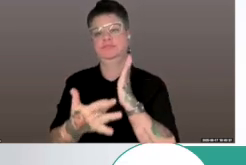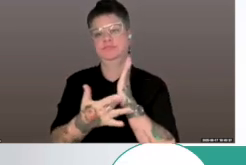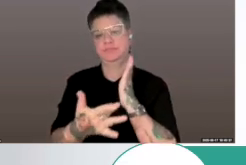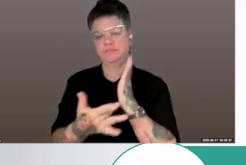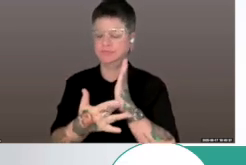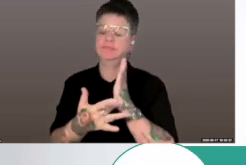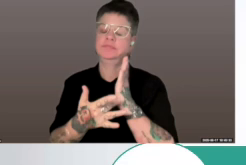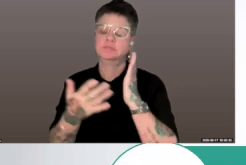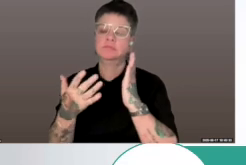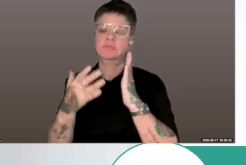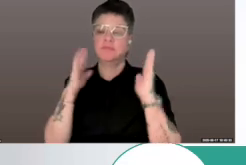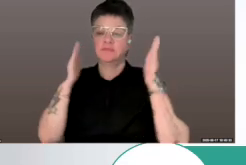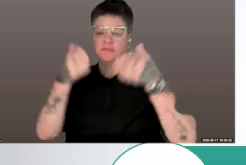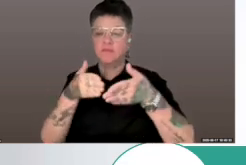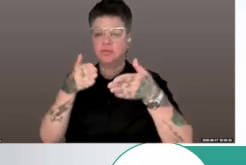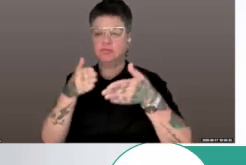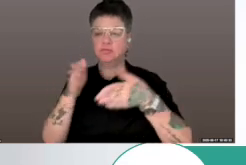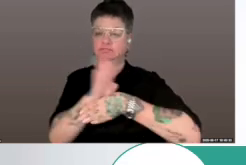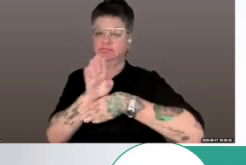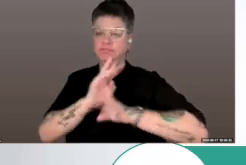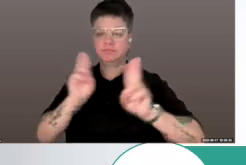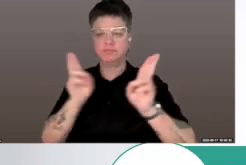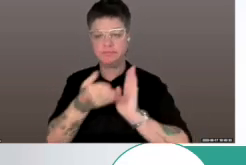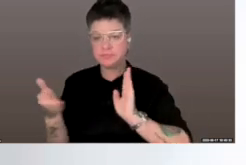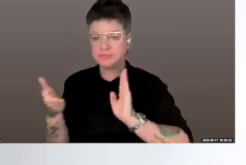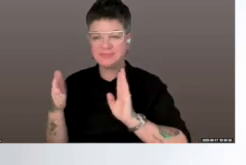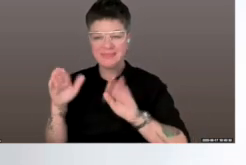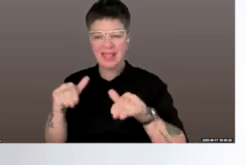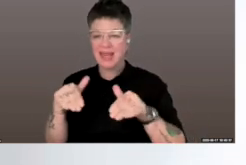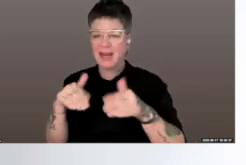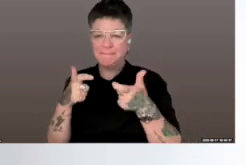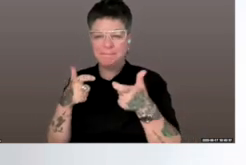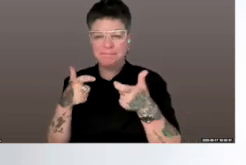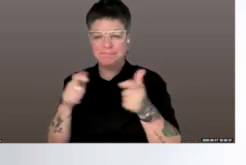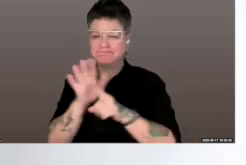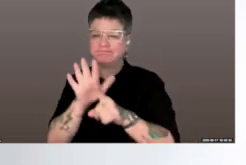a big foothold on the market. Next slide.